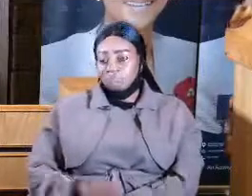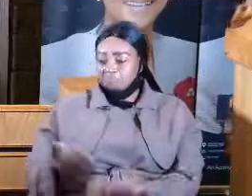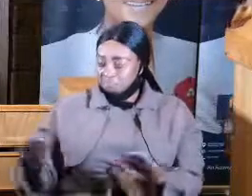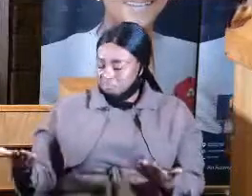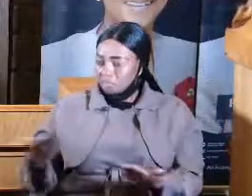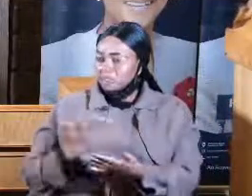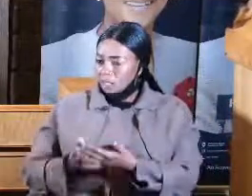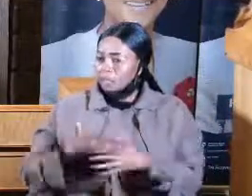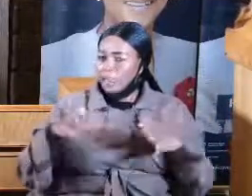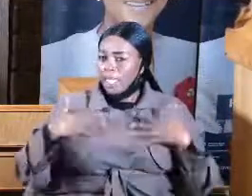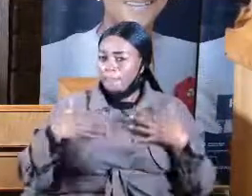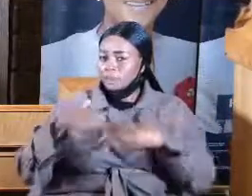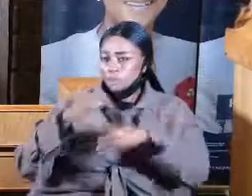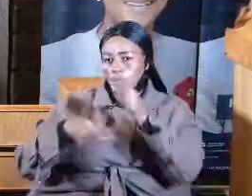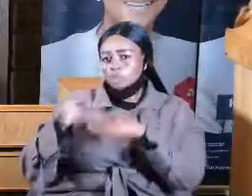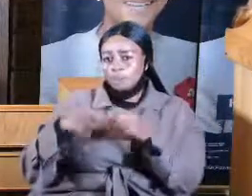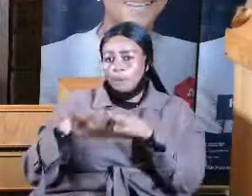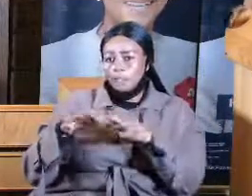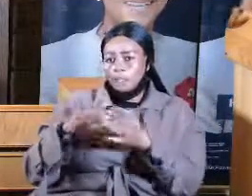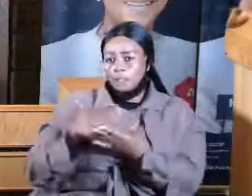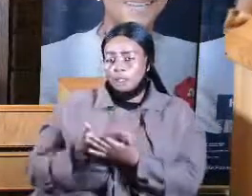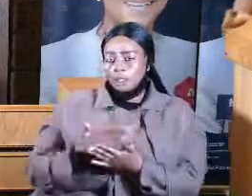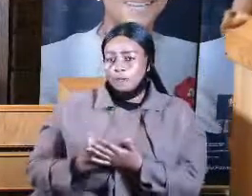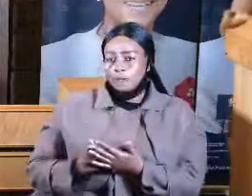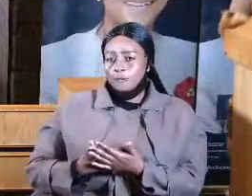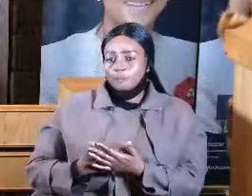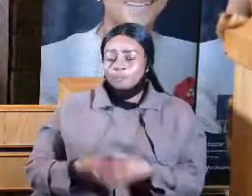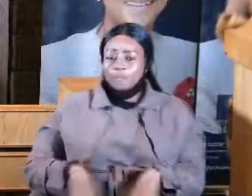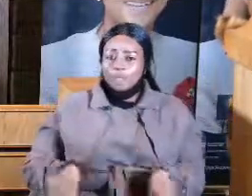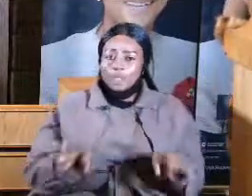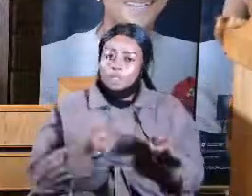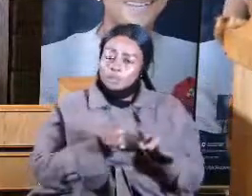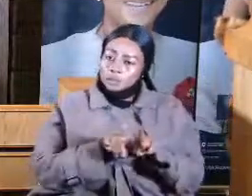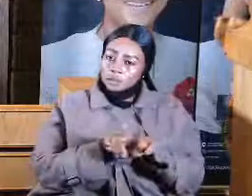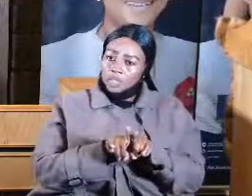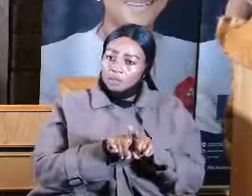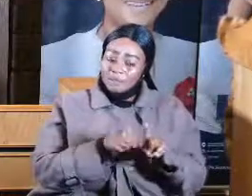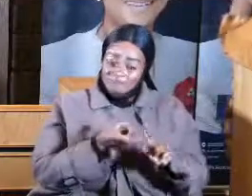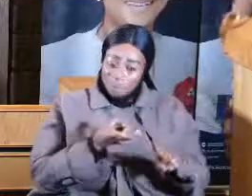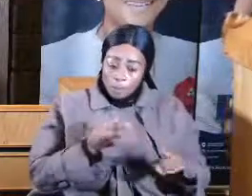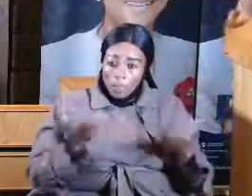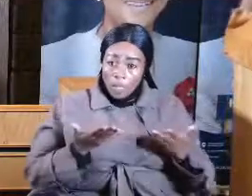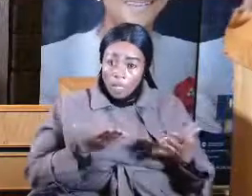be able to explain to you. Also, it comes straight from home.